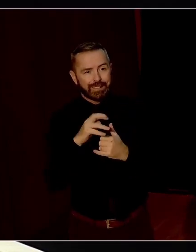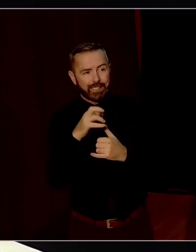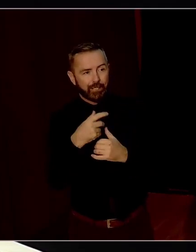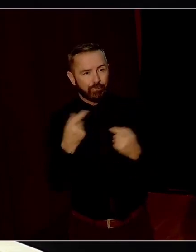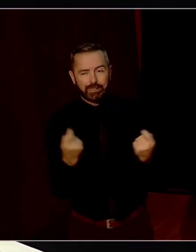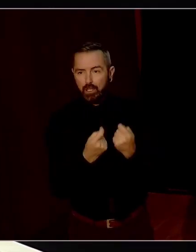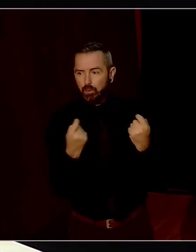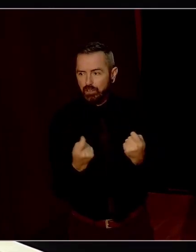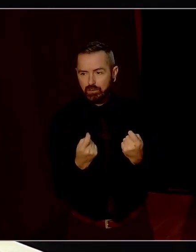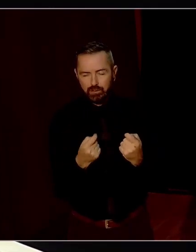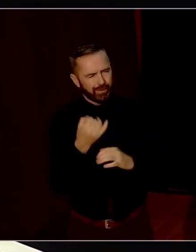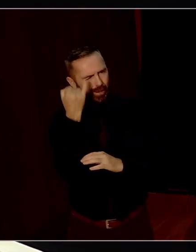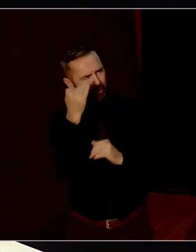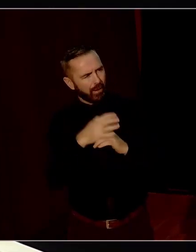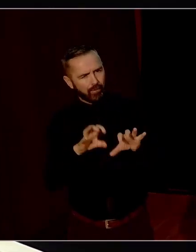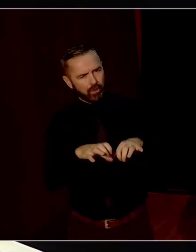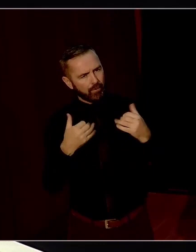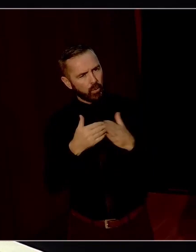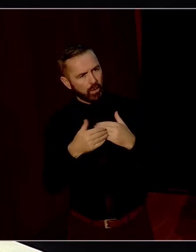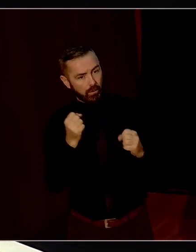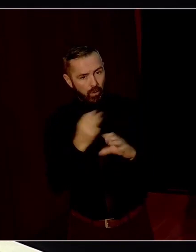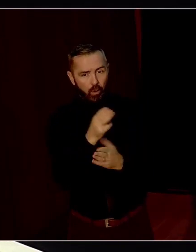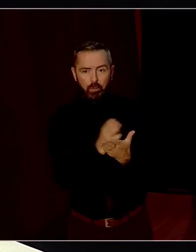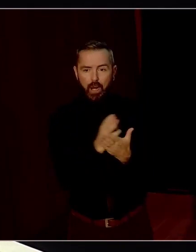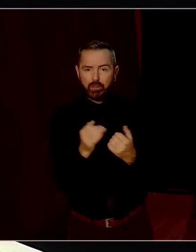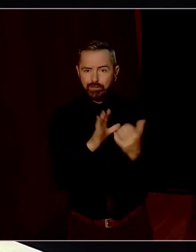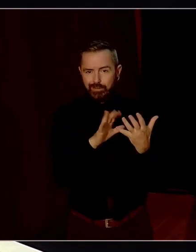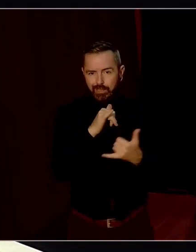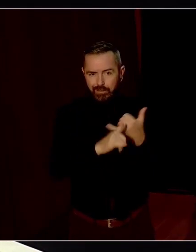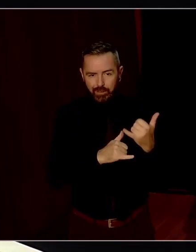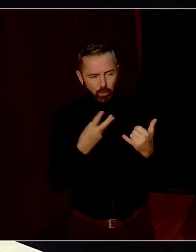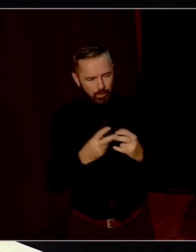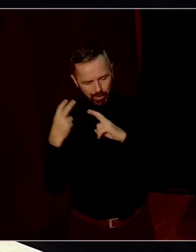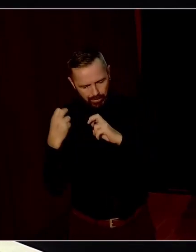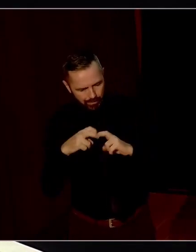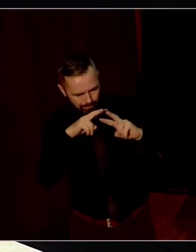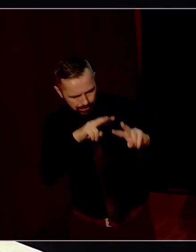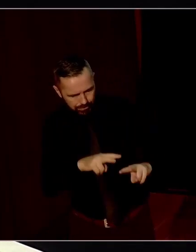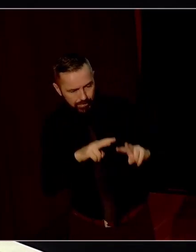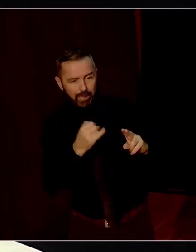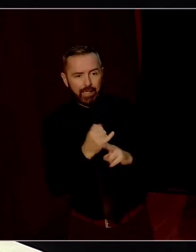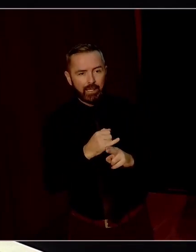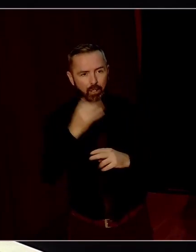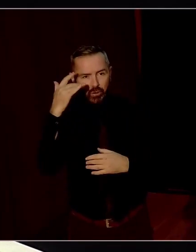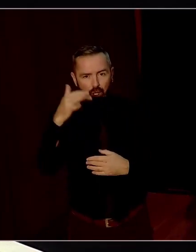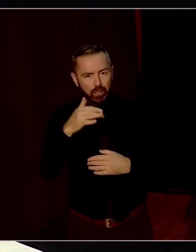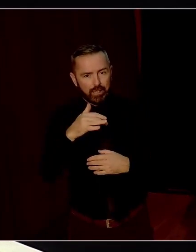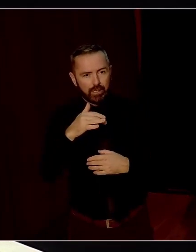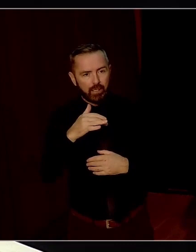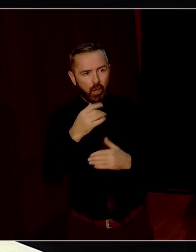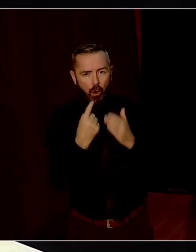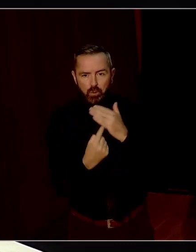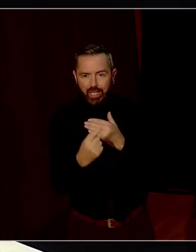the conferences was that all aspects of the decade would be examined in a scholarly, objective and